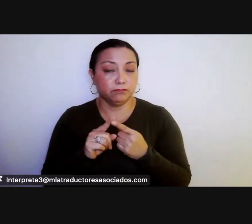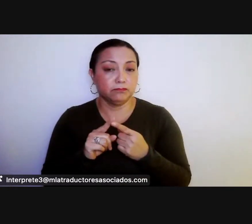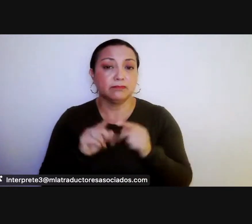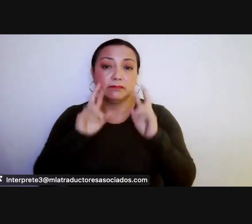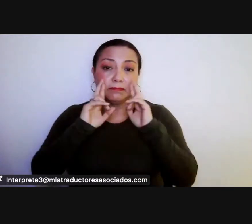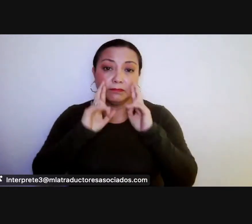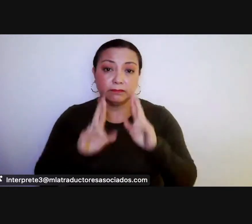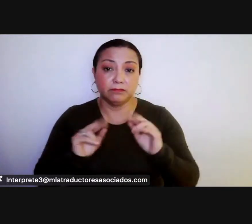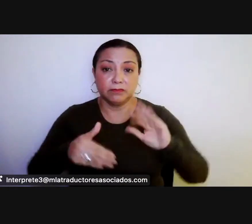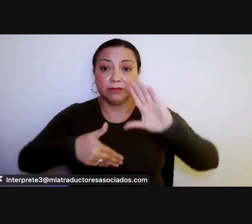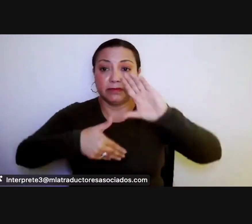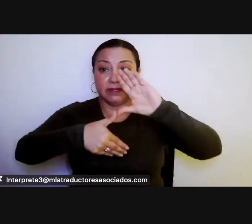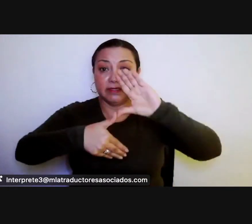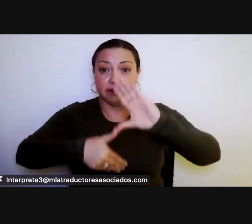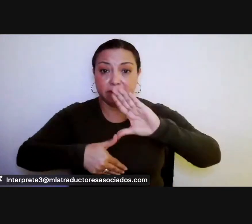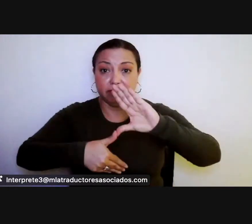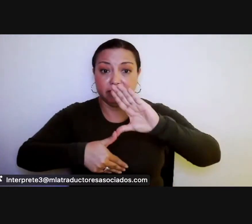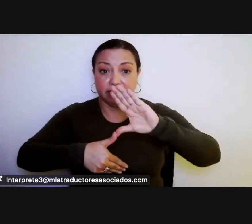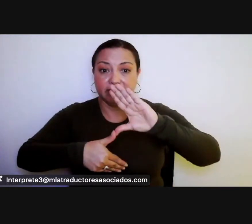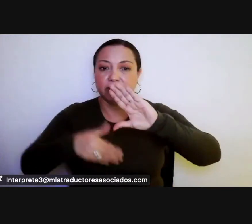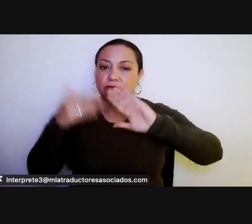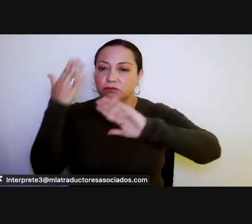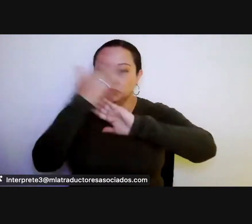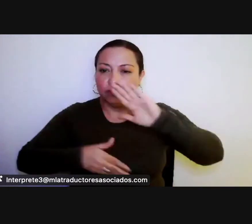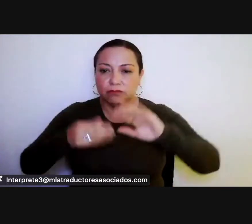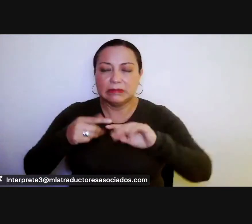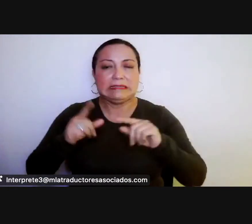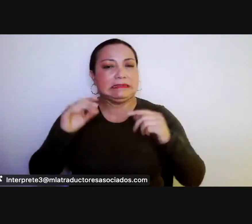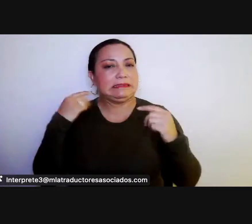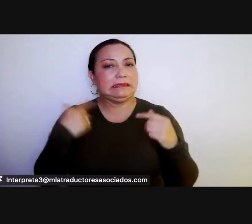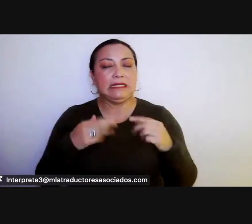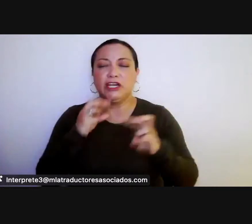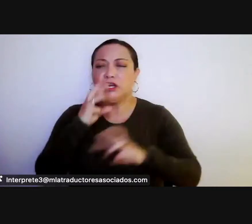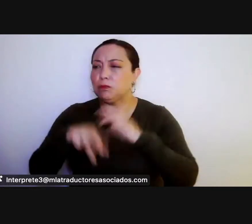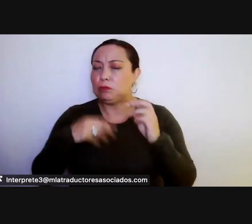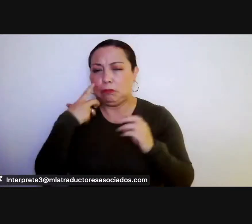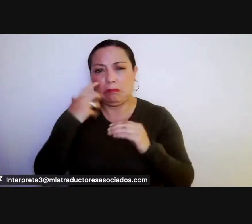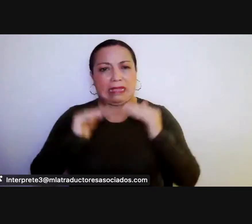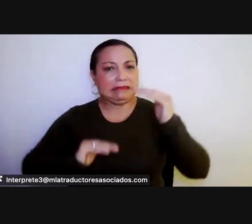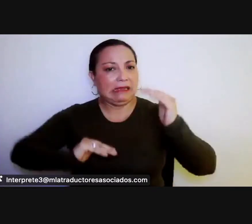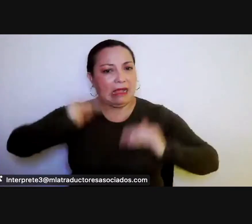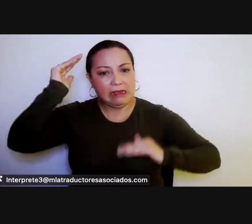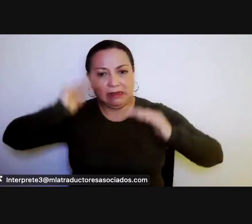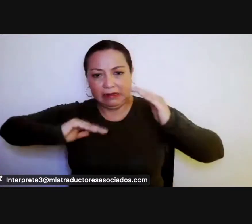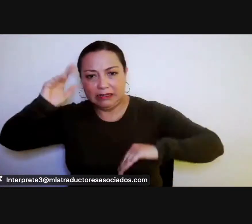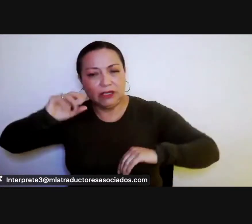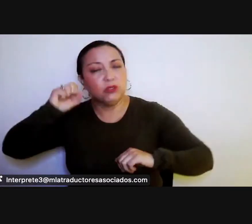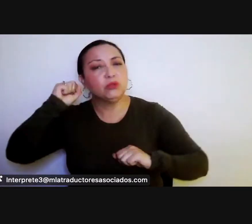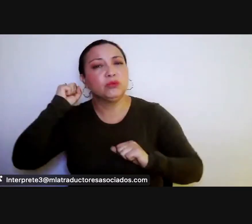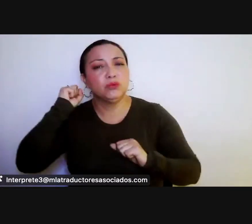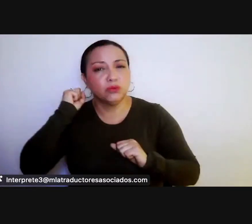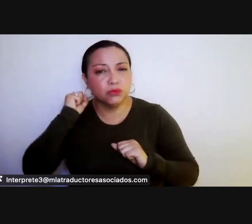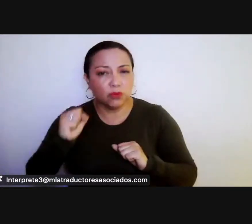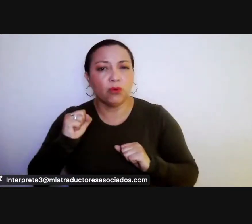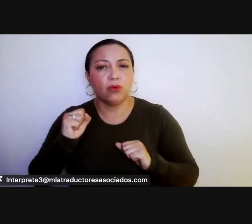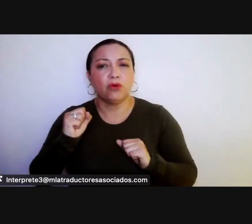one is to recognize that the Americas, this region is one of the most important in the world that